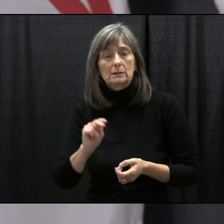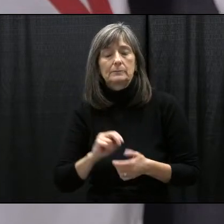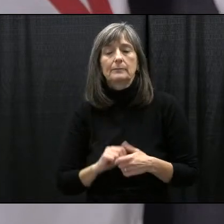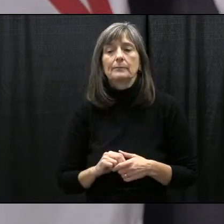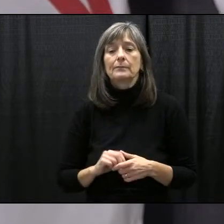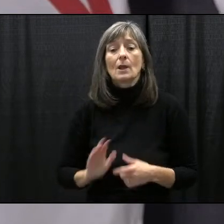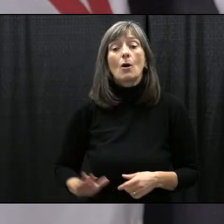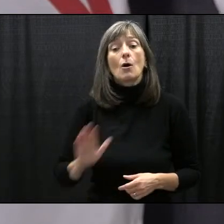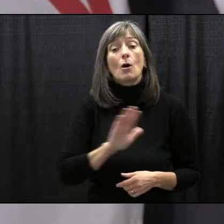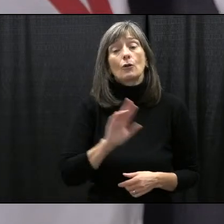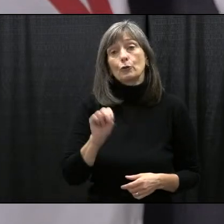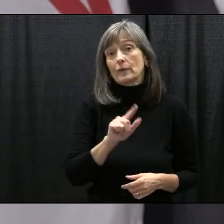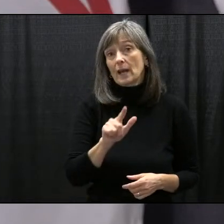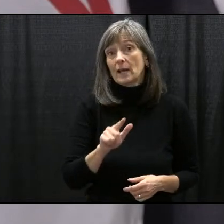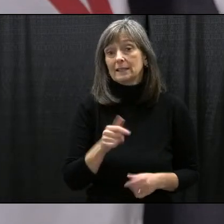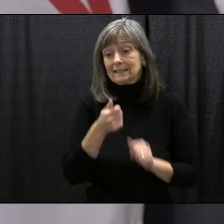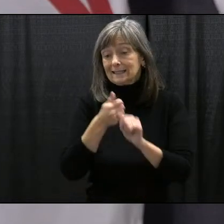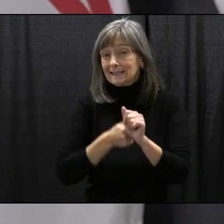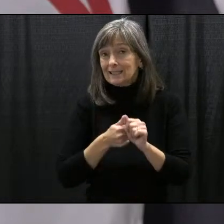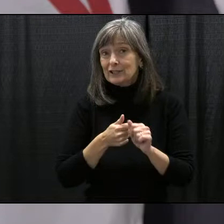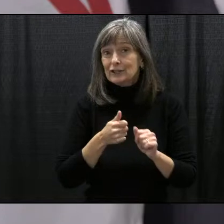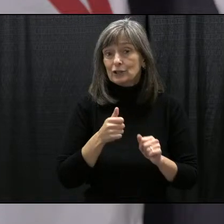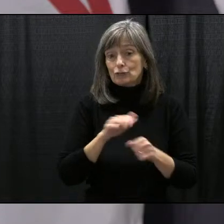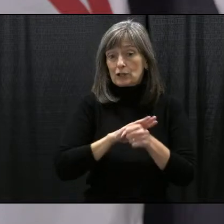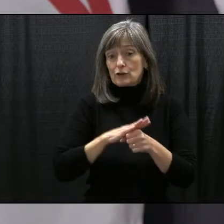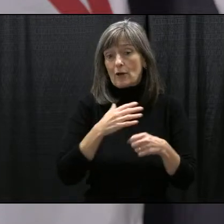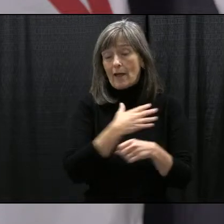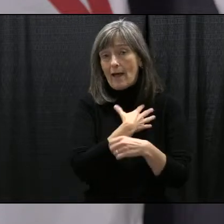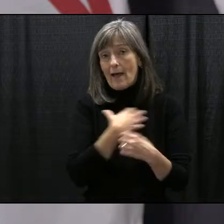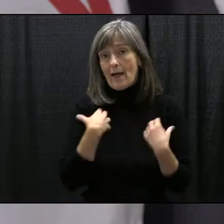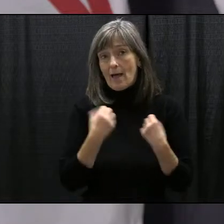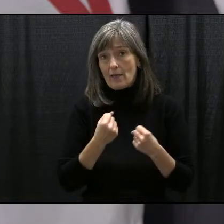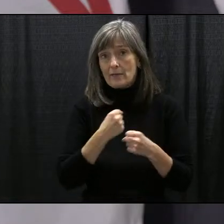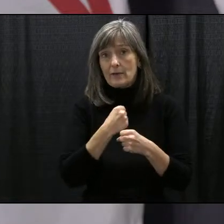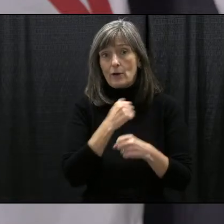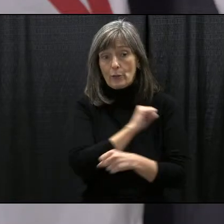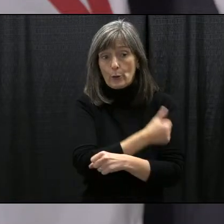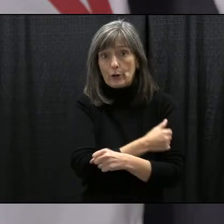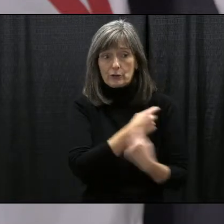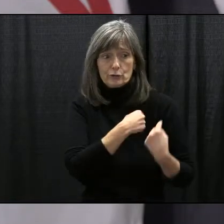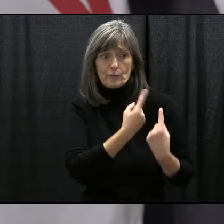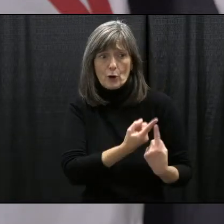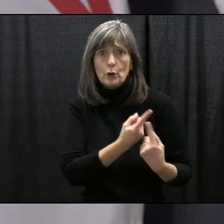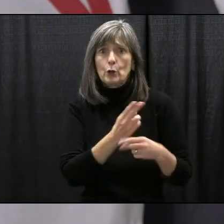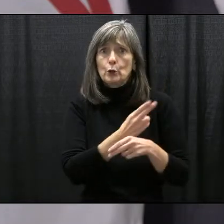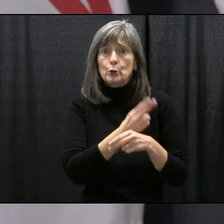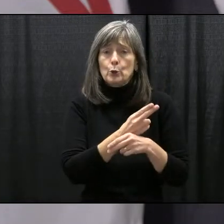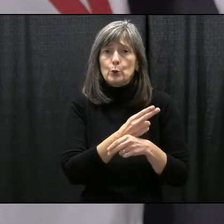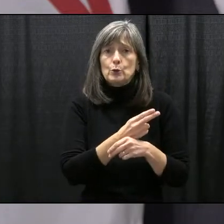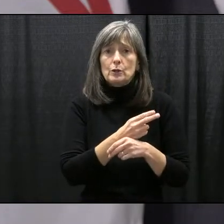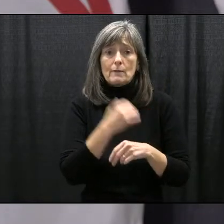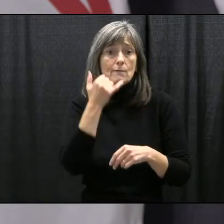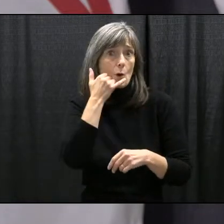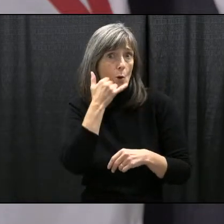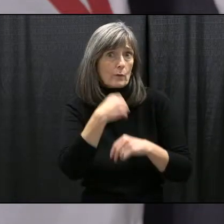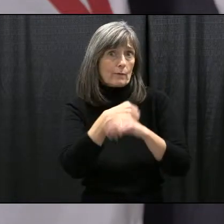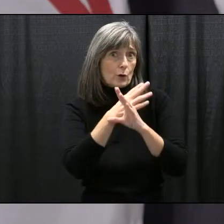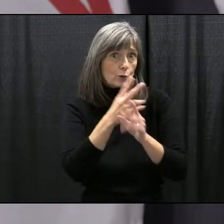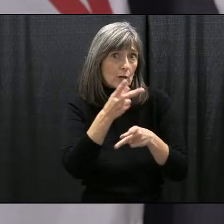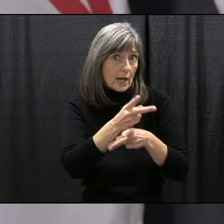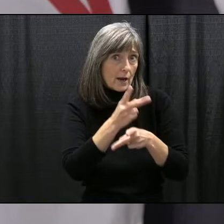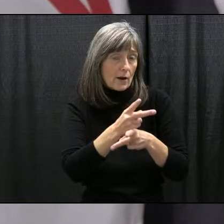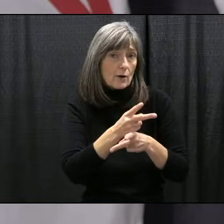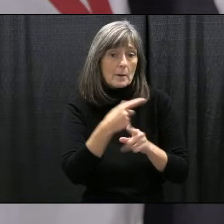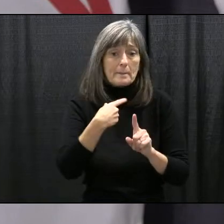the RHAs has used virtual care and local initiatives to supplement